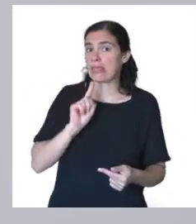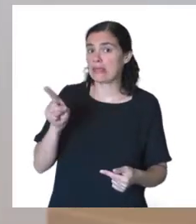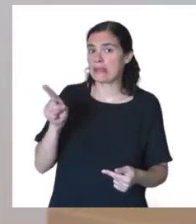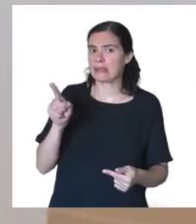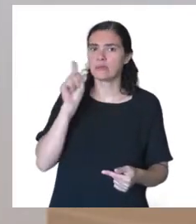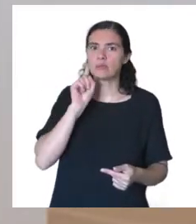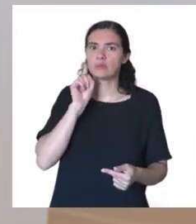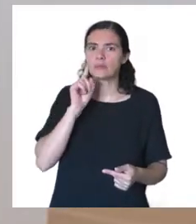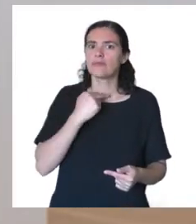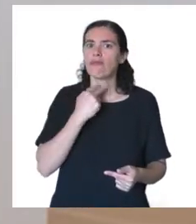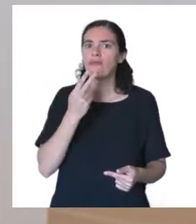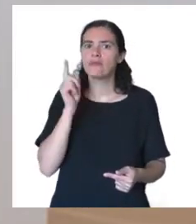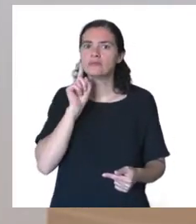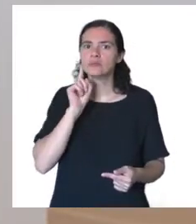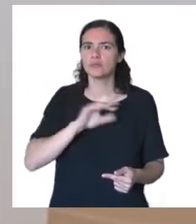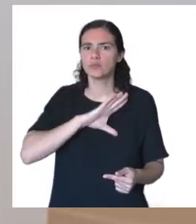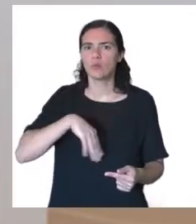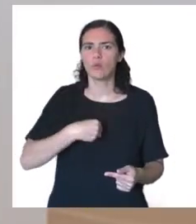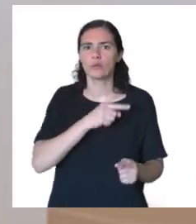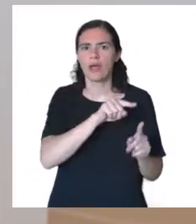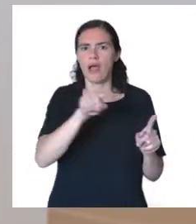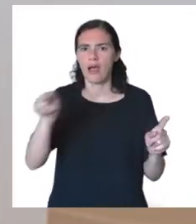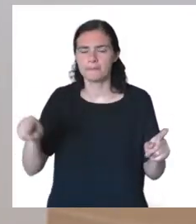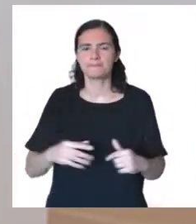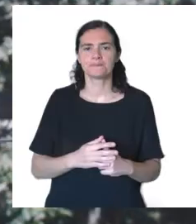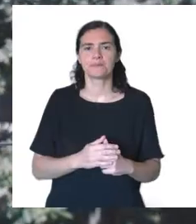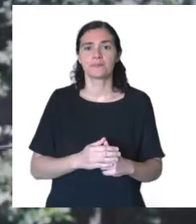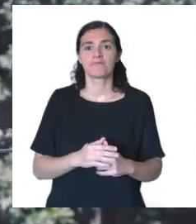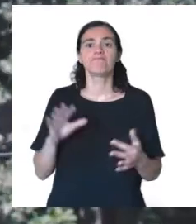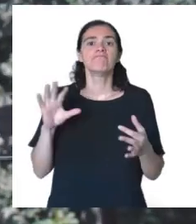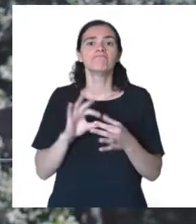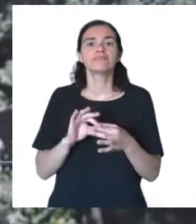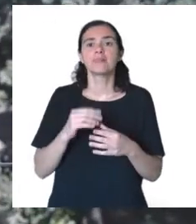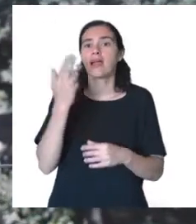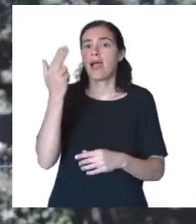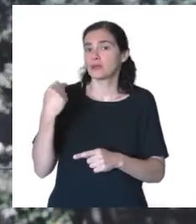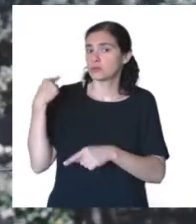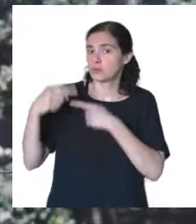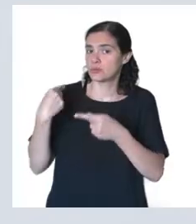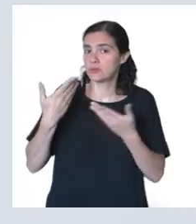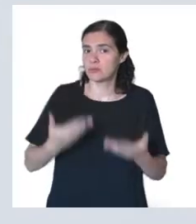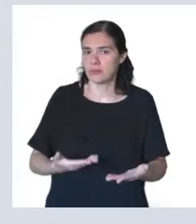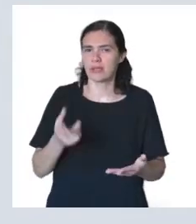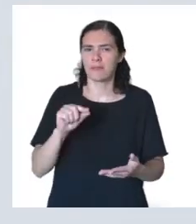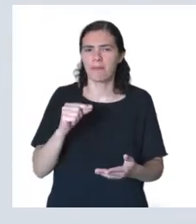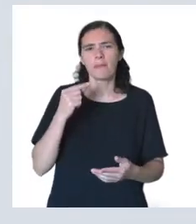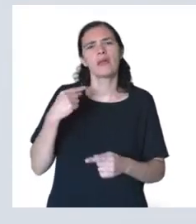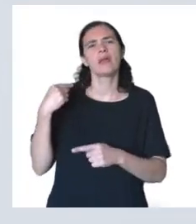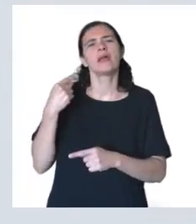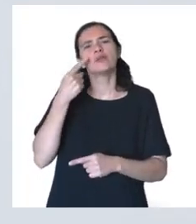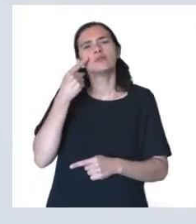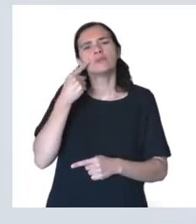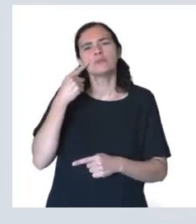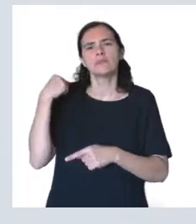the most important voices in the world of contemporary art,